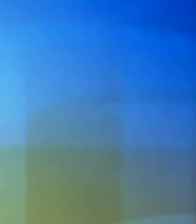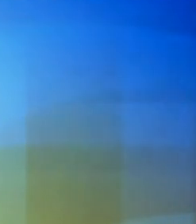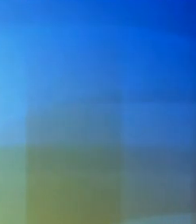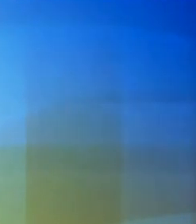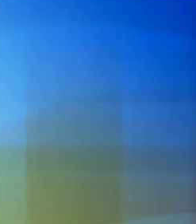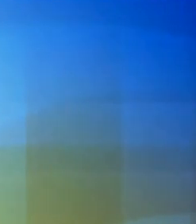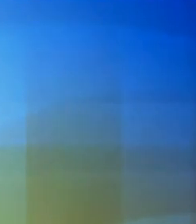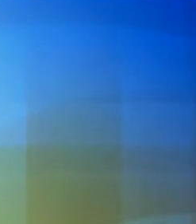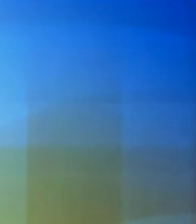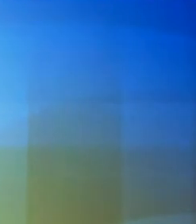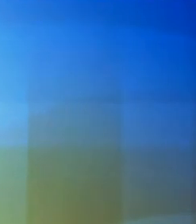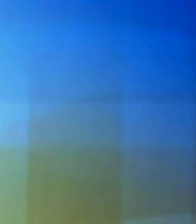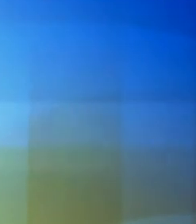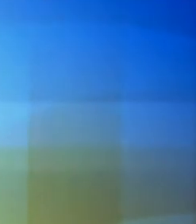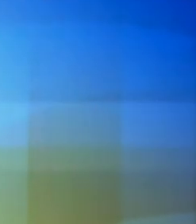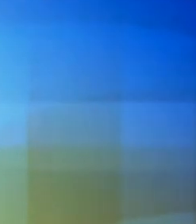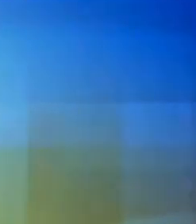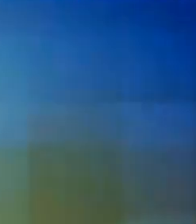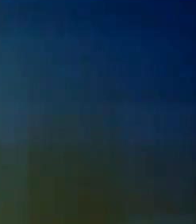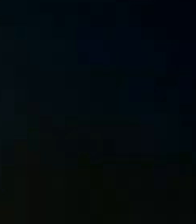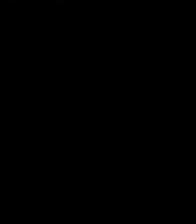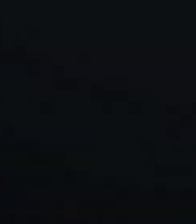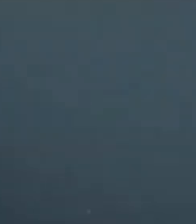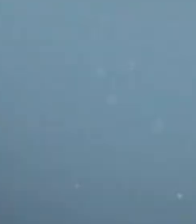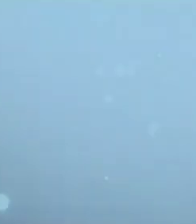Comment on Kentucky. Have a good week ahead.